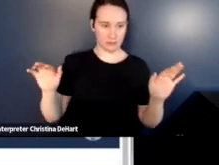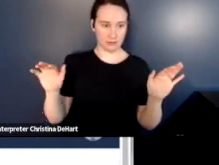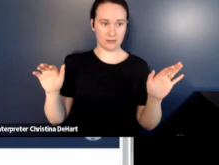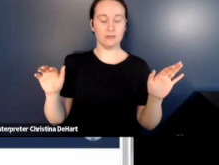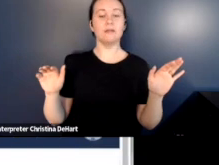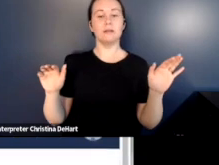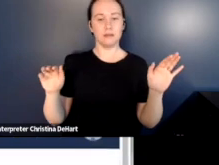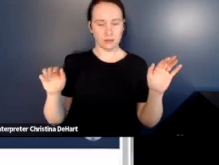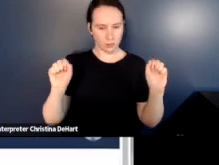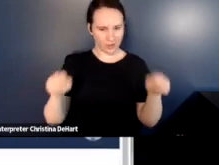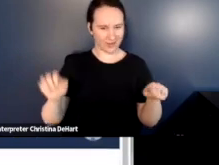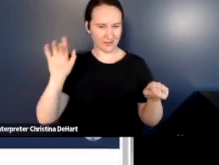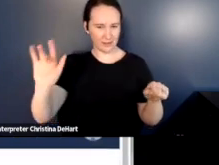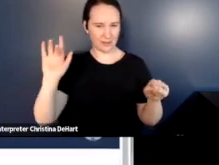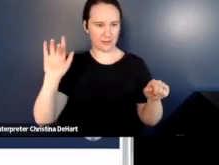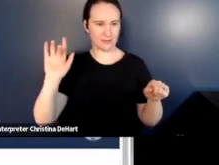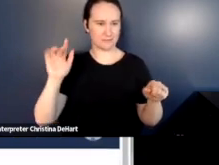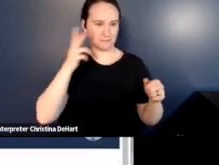toggle. So if I,